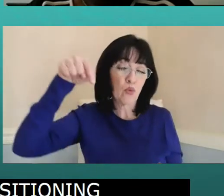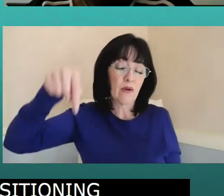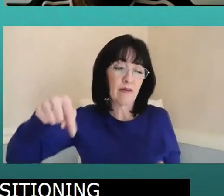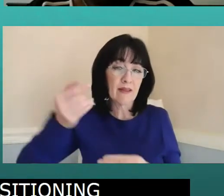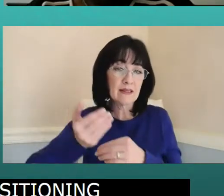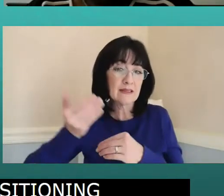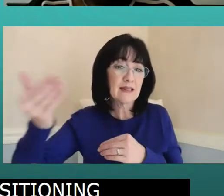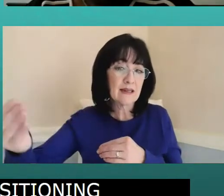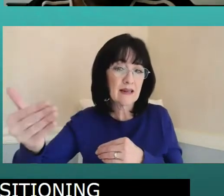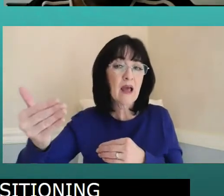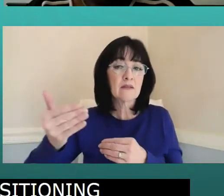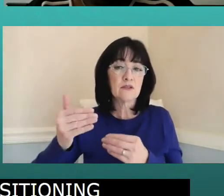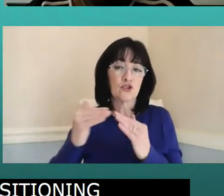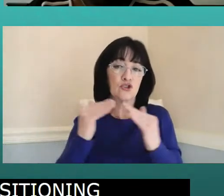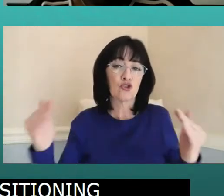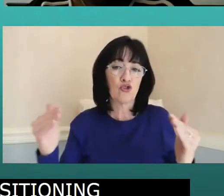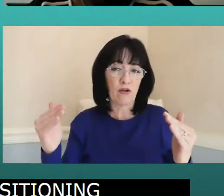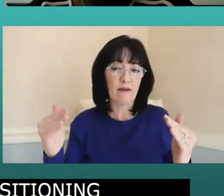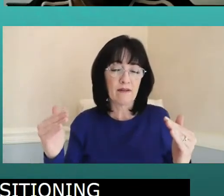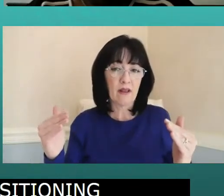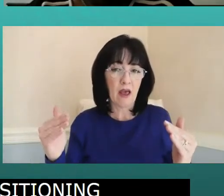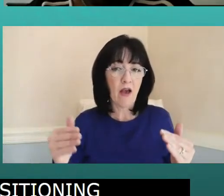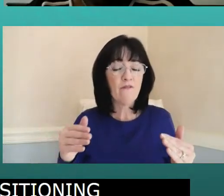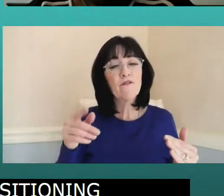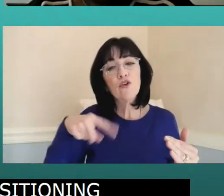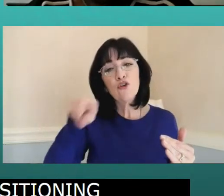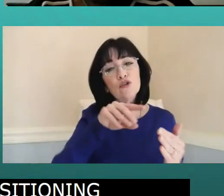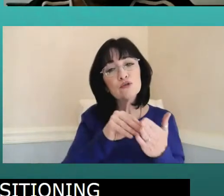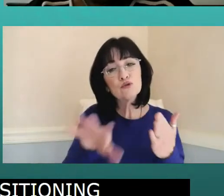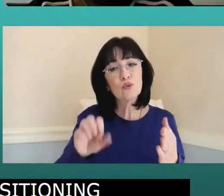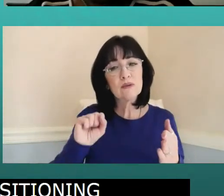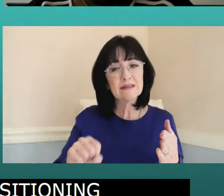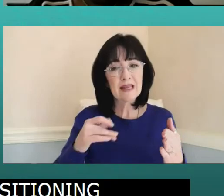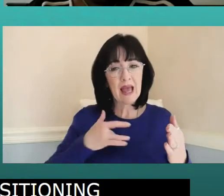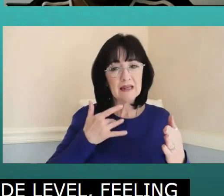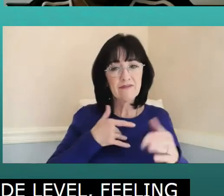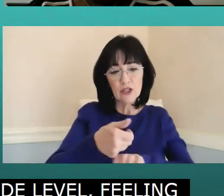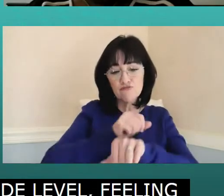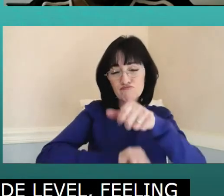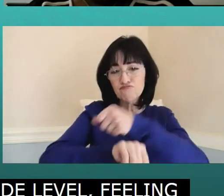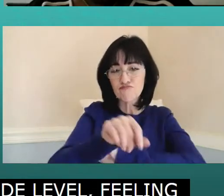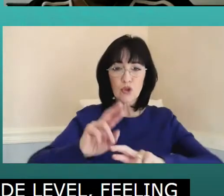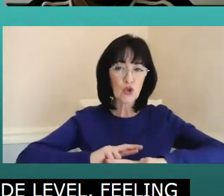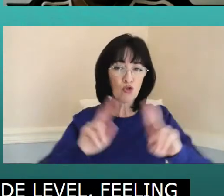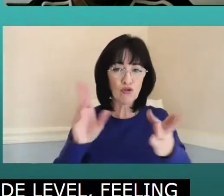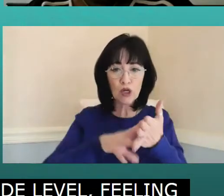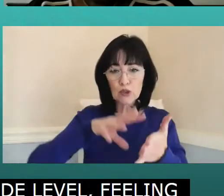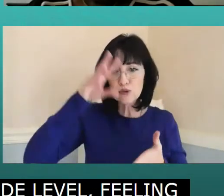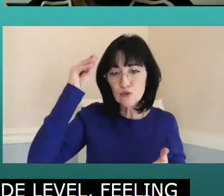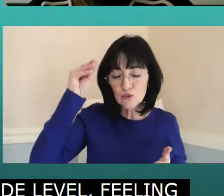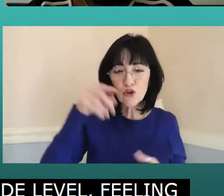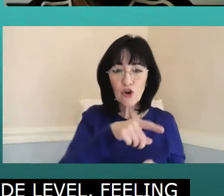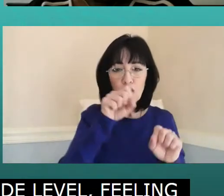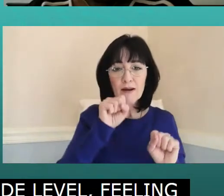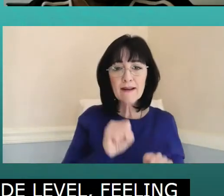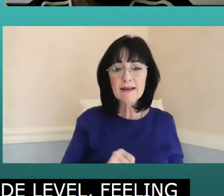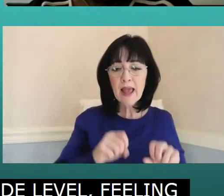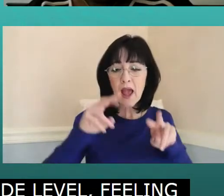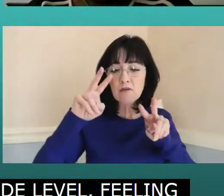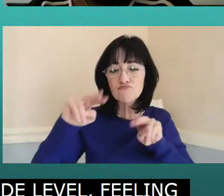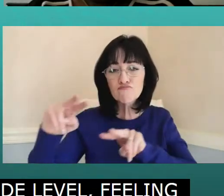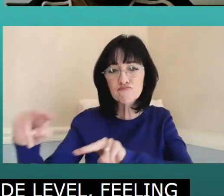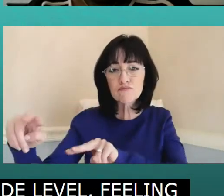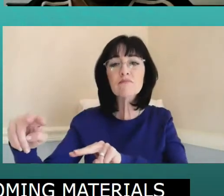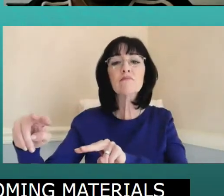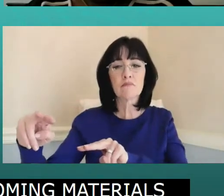level, feeling ready to learn, previewing some of the upcoming materials. And so we're really excited about